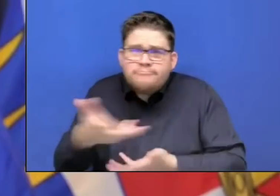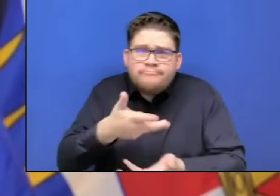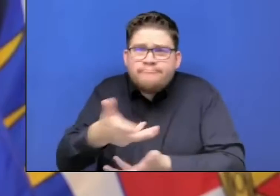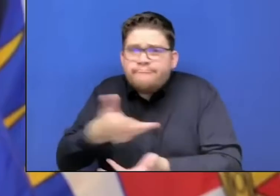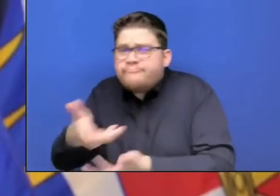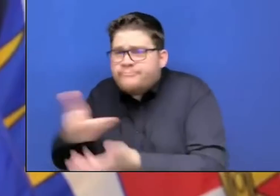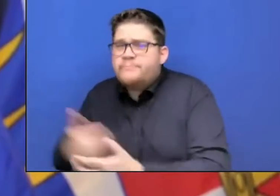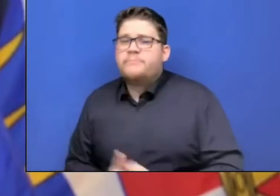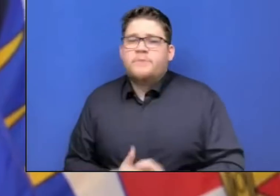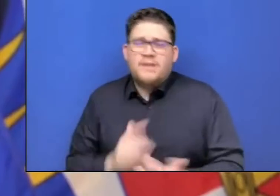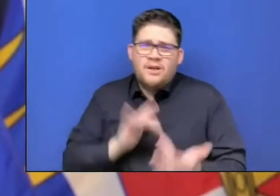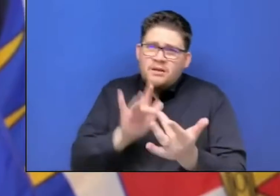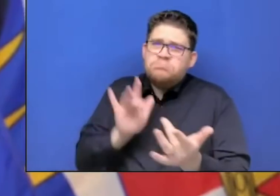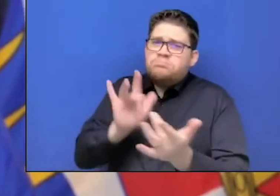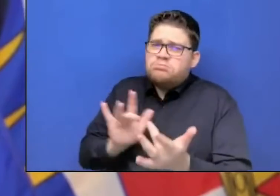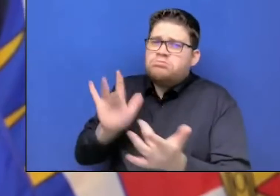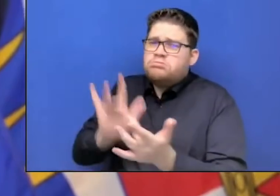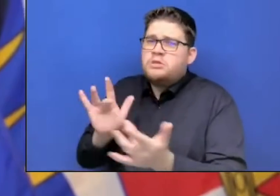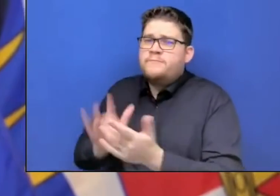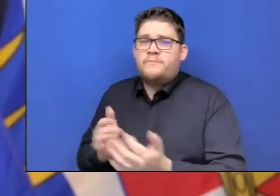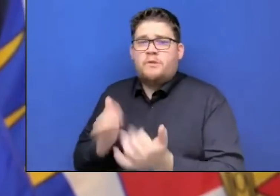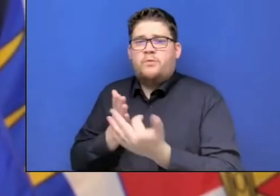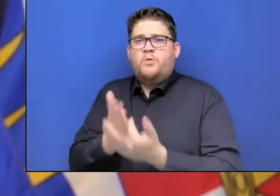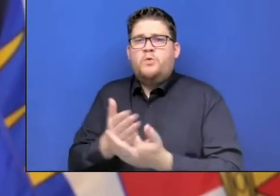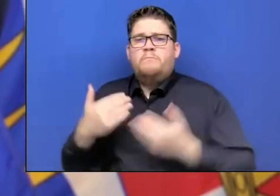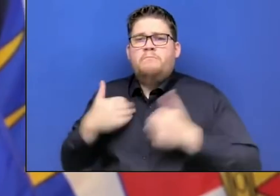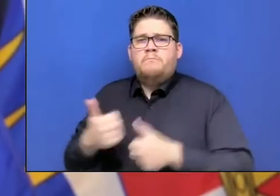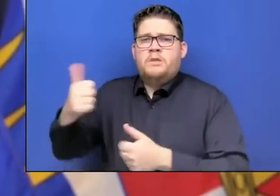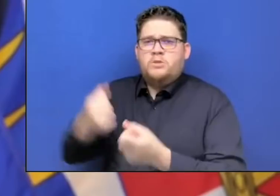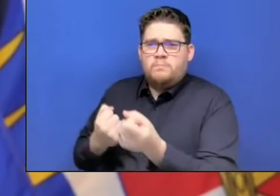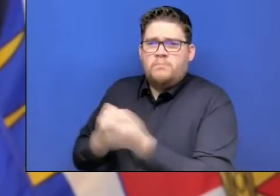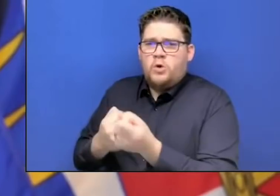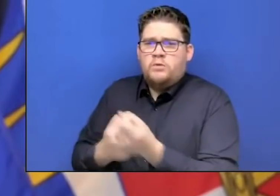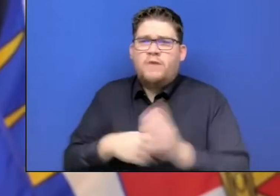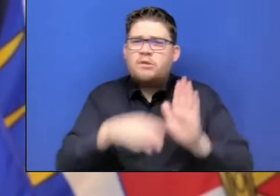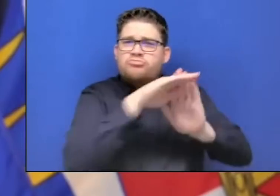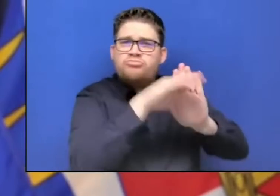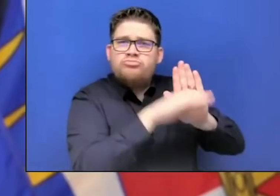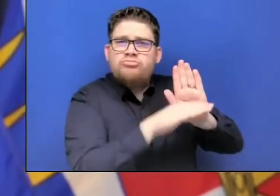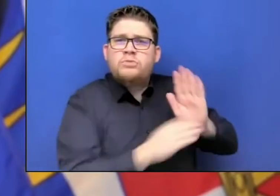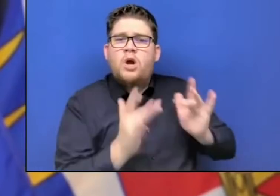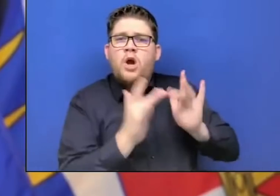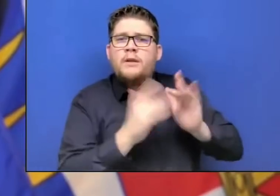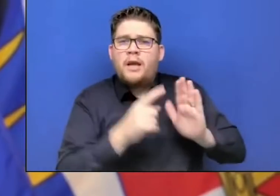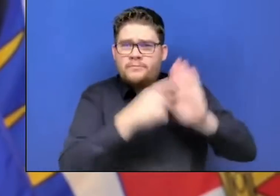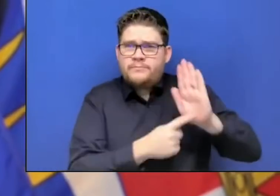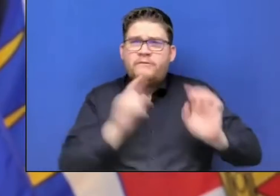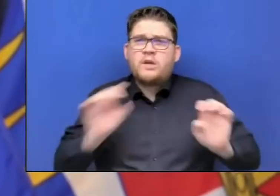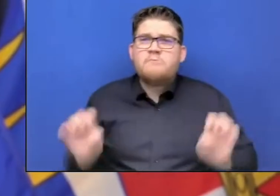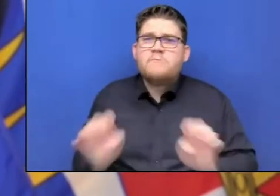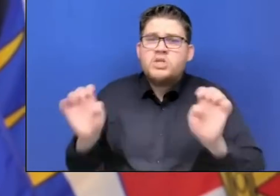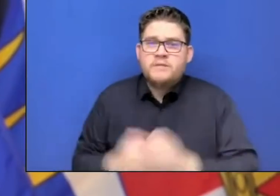through ministry support. We have lists of contacts that we use during emergencies. We've also been using social media to ask